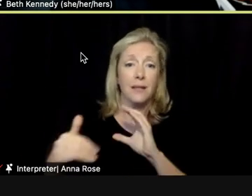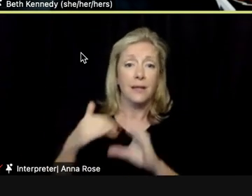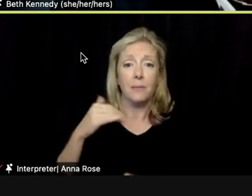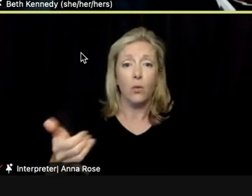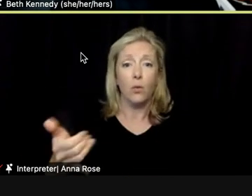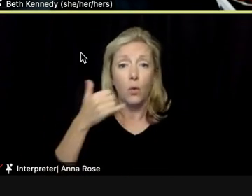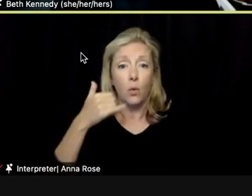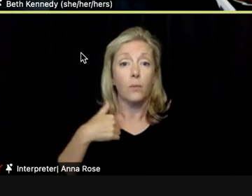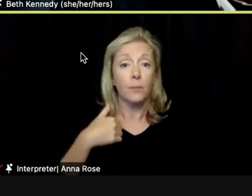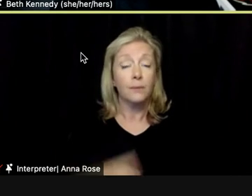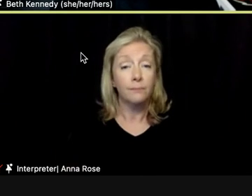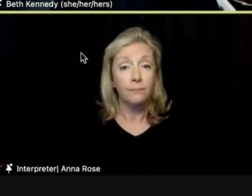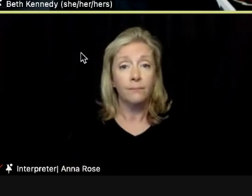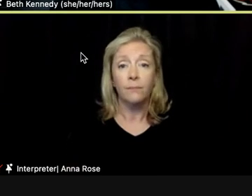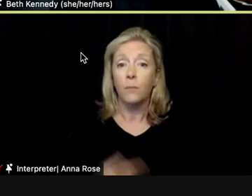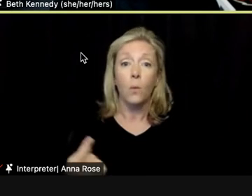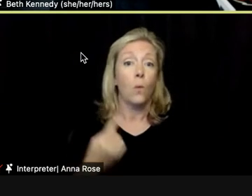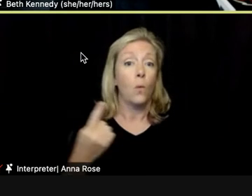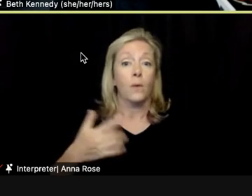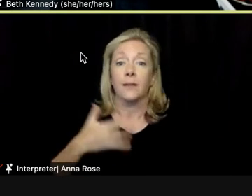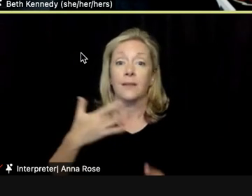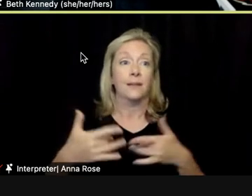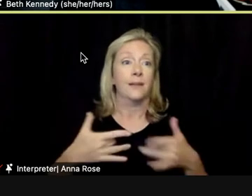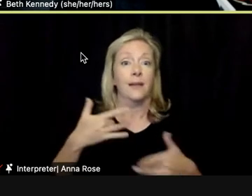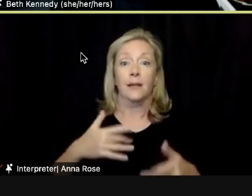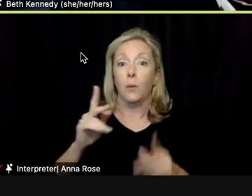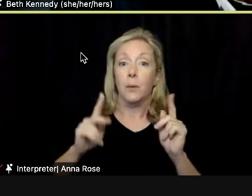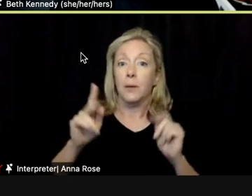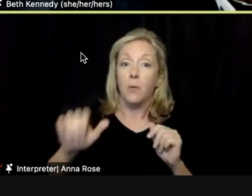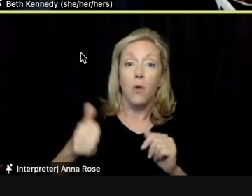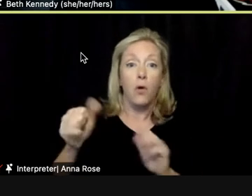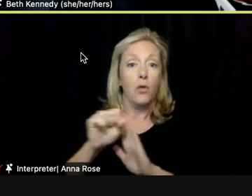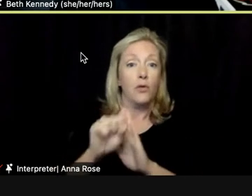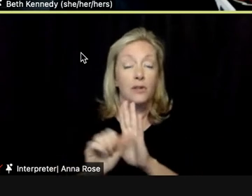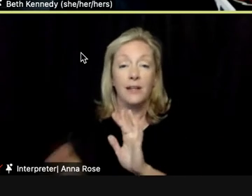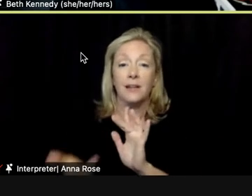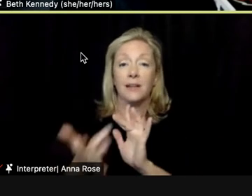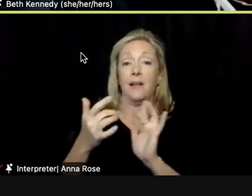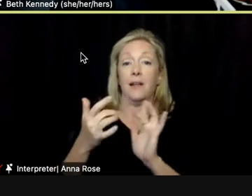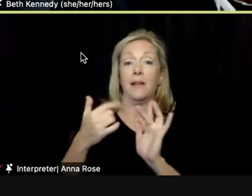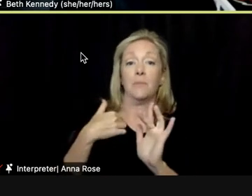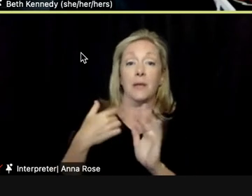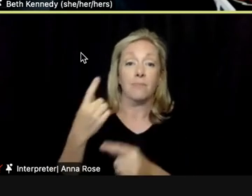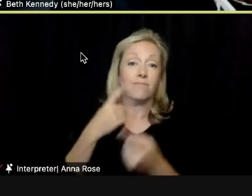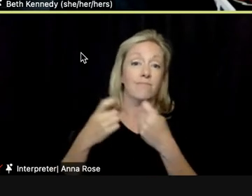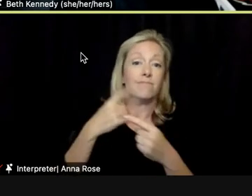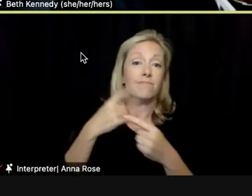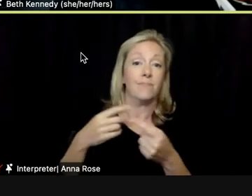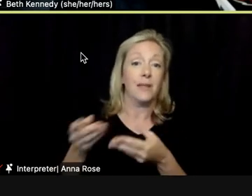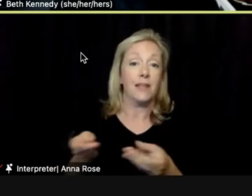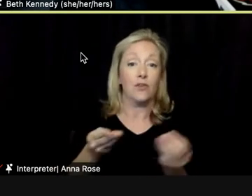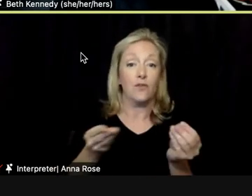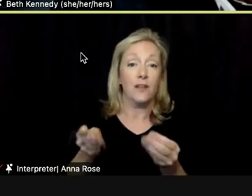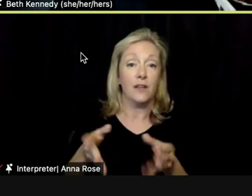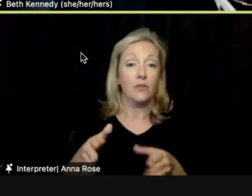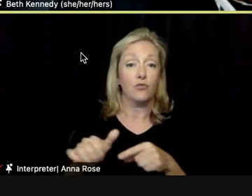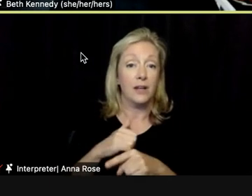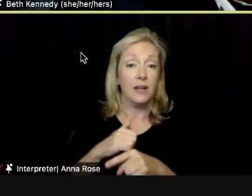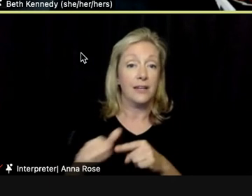I always get excited when I get people from out of state contacting me with questions and see how I can